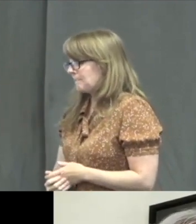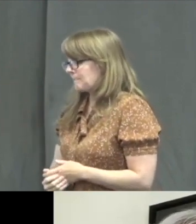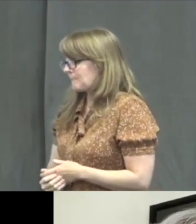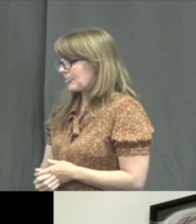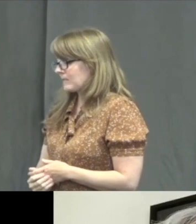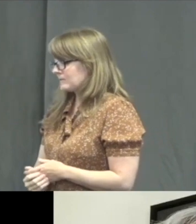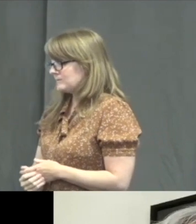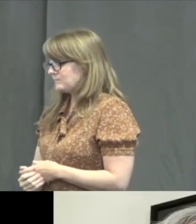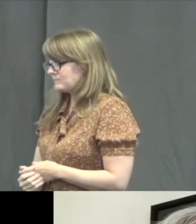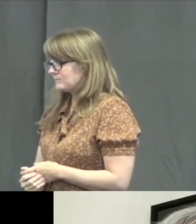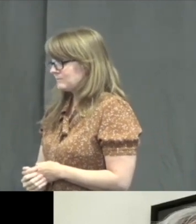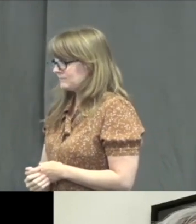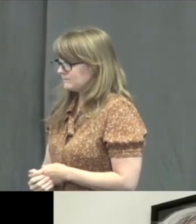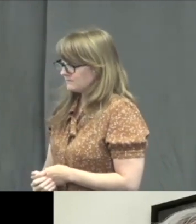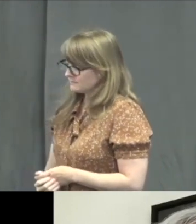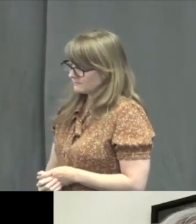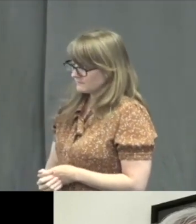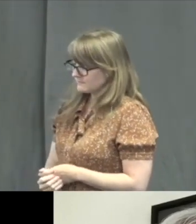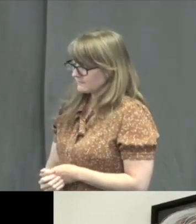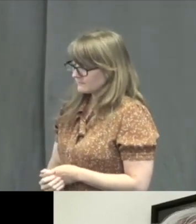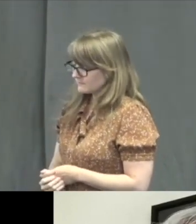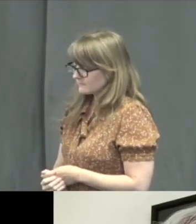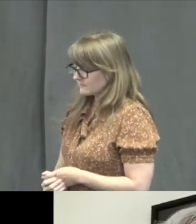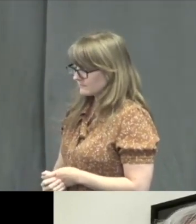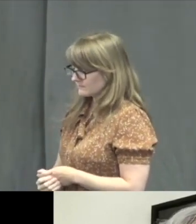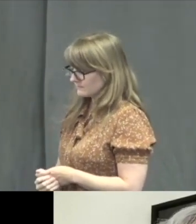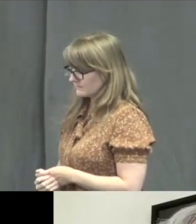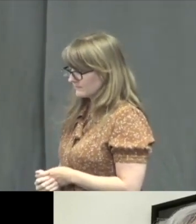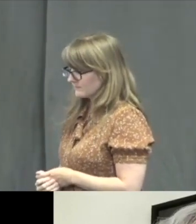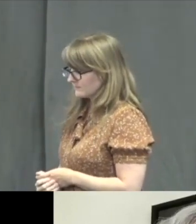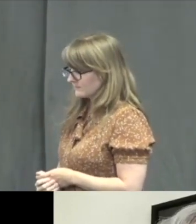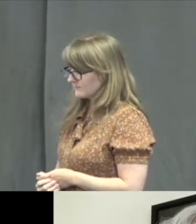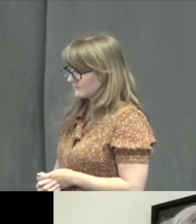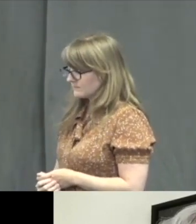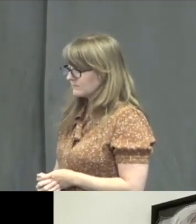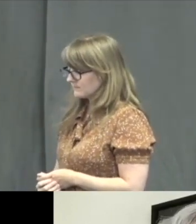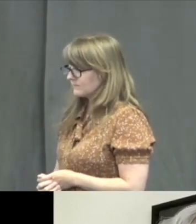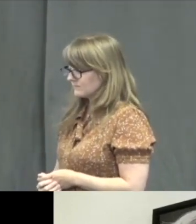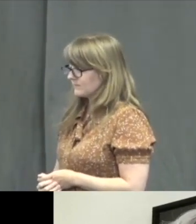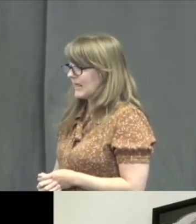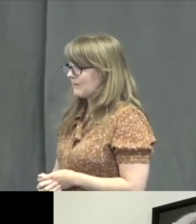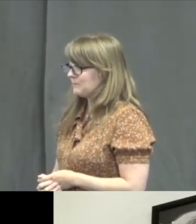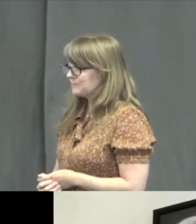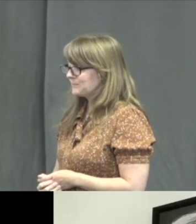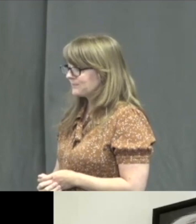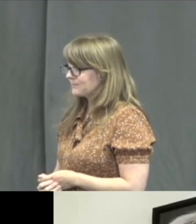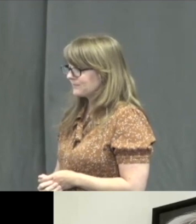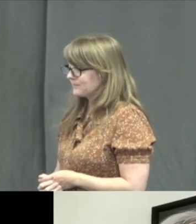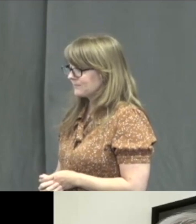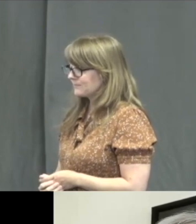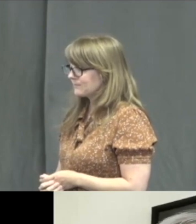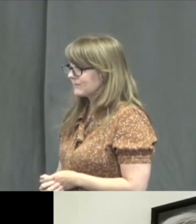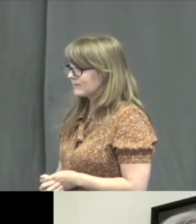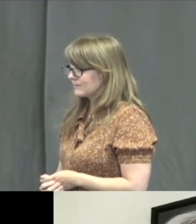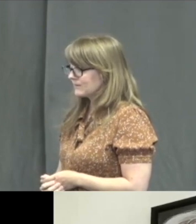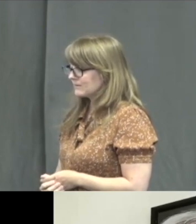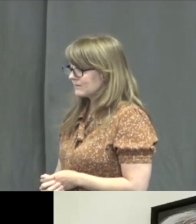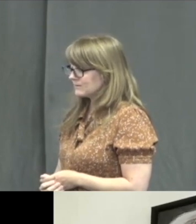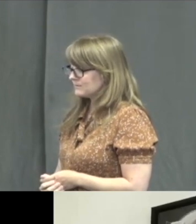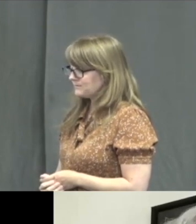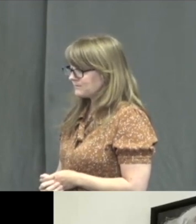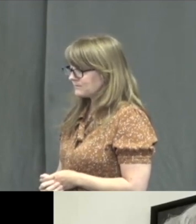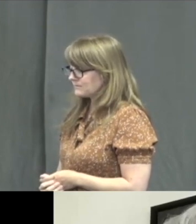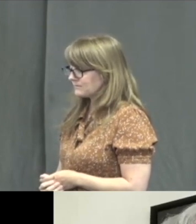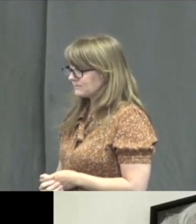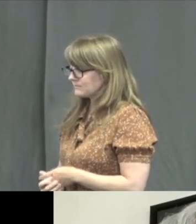Yeah, I think ours were already paired off when they came in. Yeah. And I